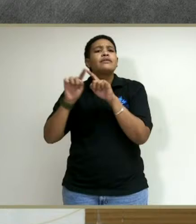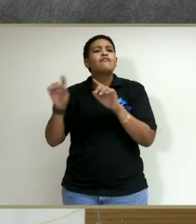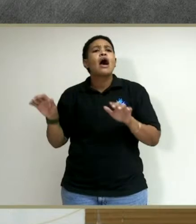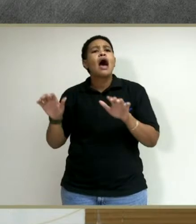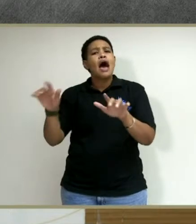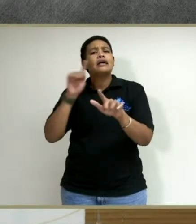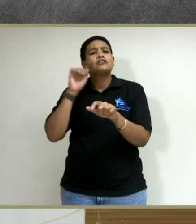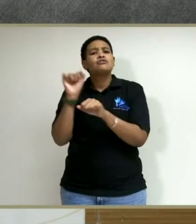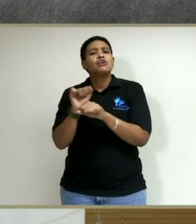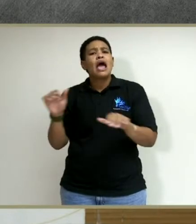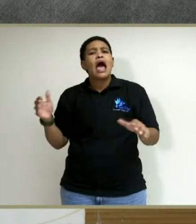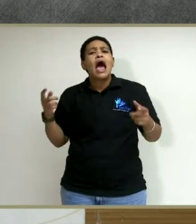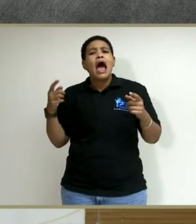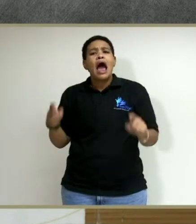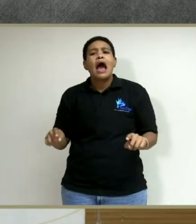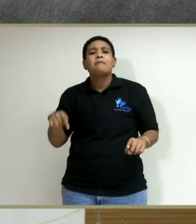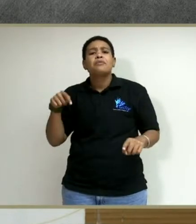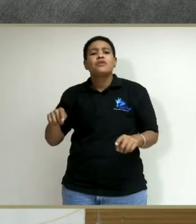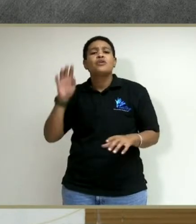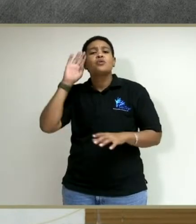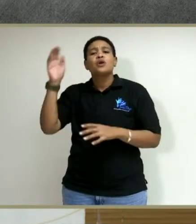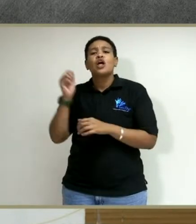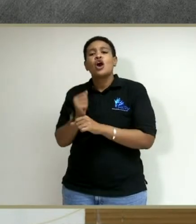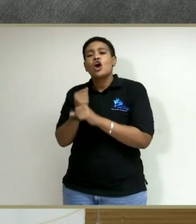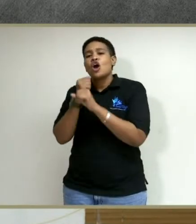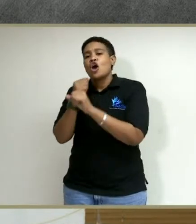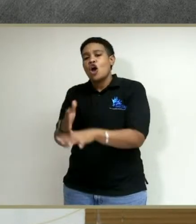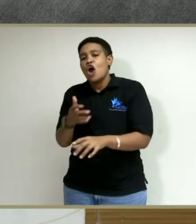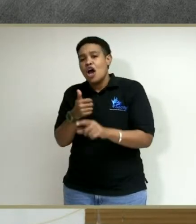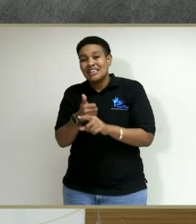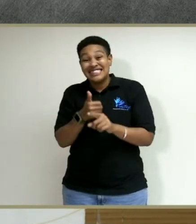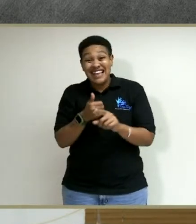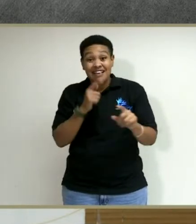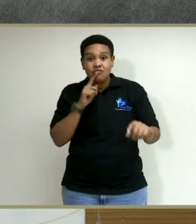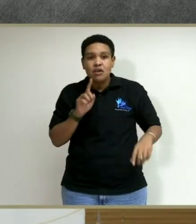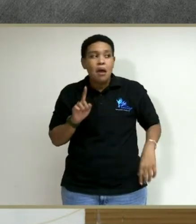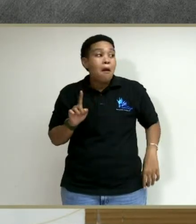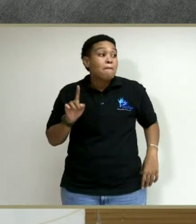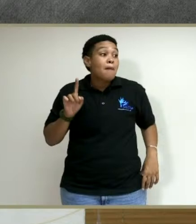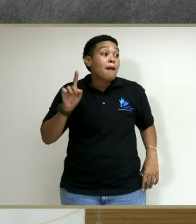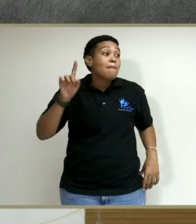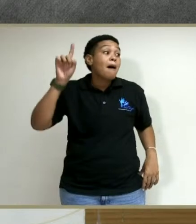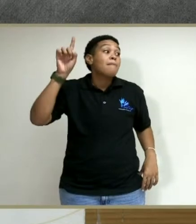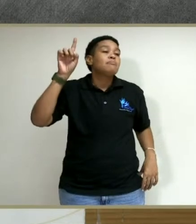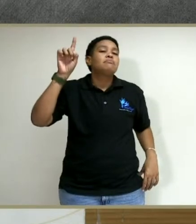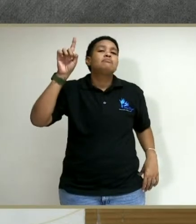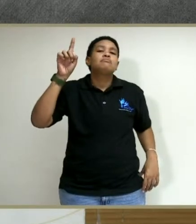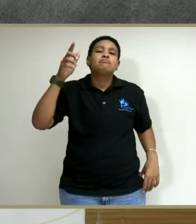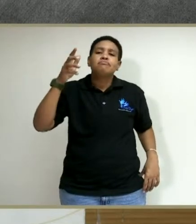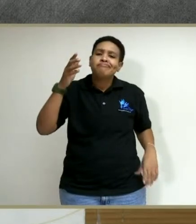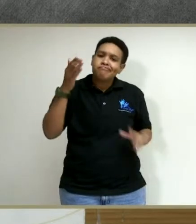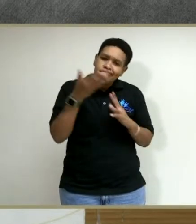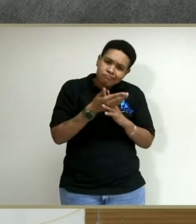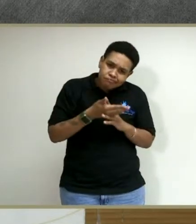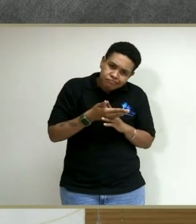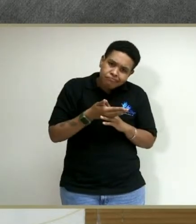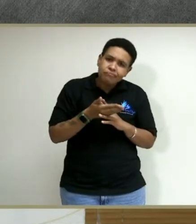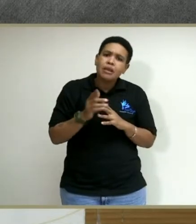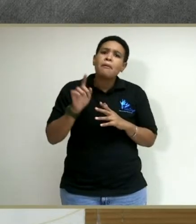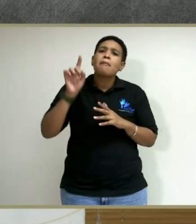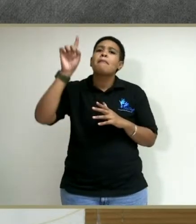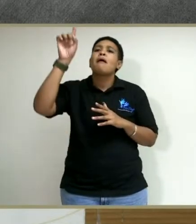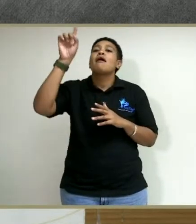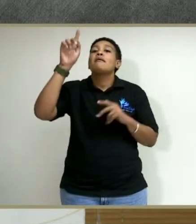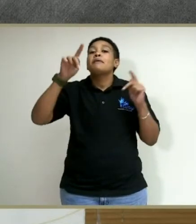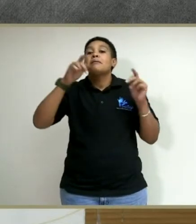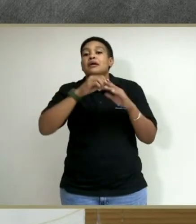happening, and this is going to cause intermittent spikes in the number of persons coming to hospital